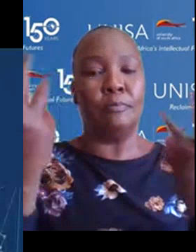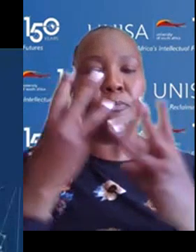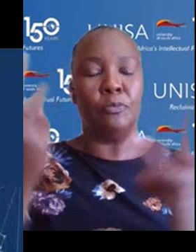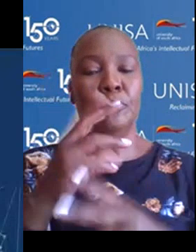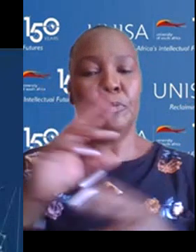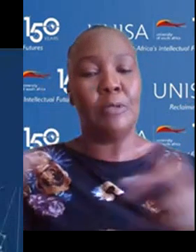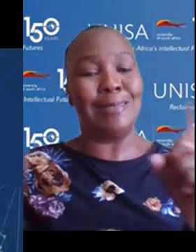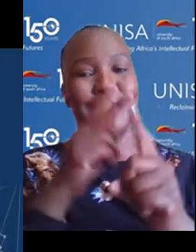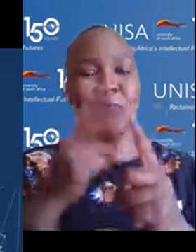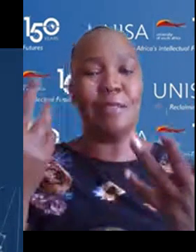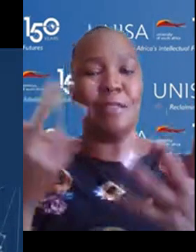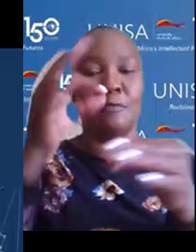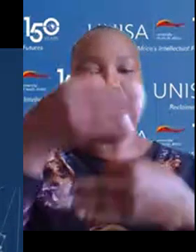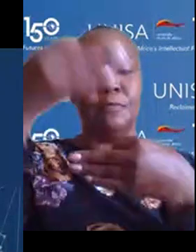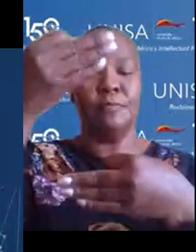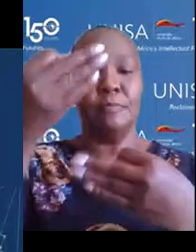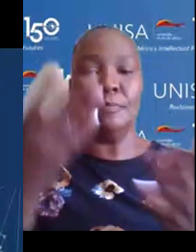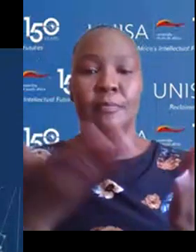on?